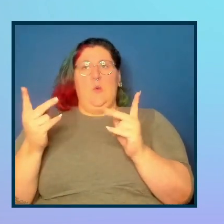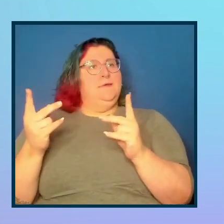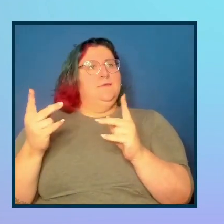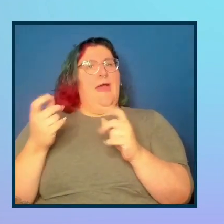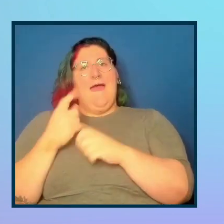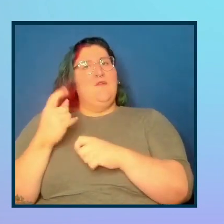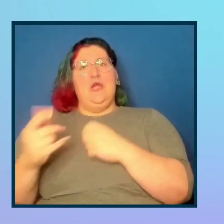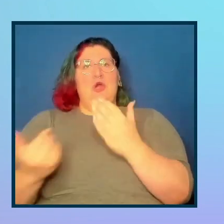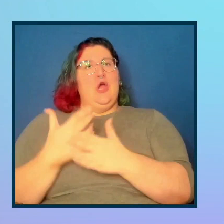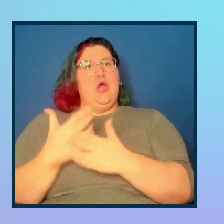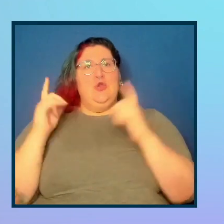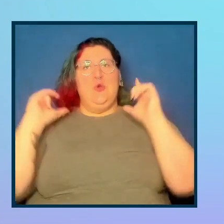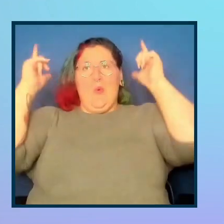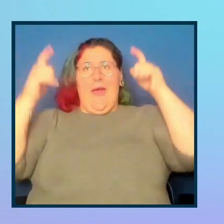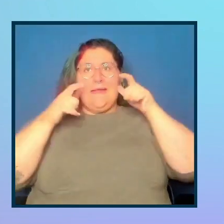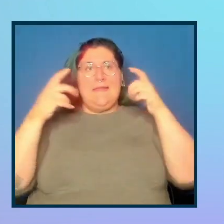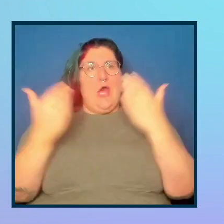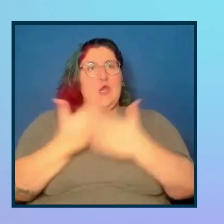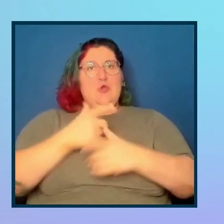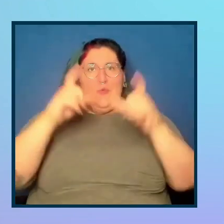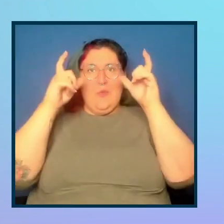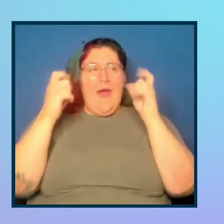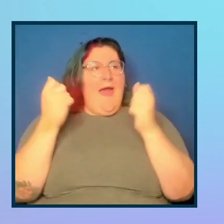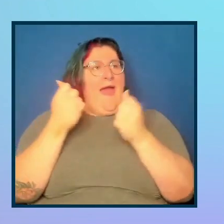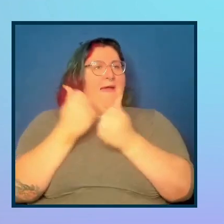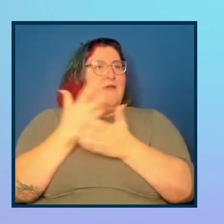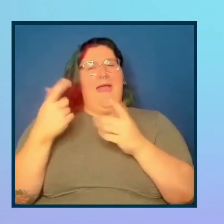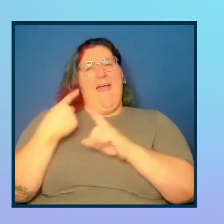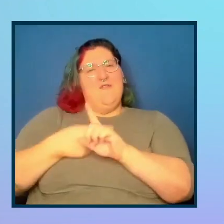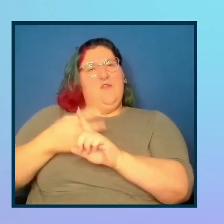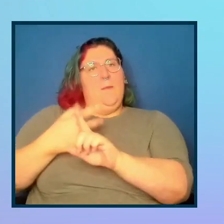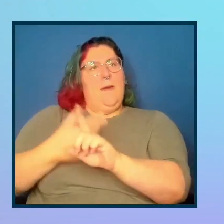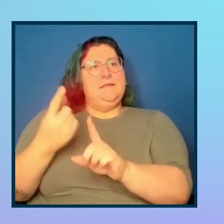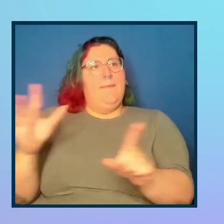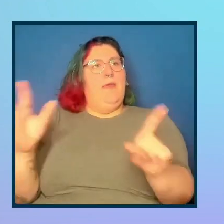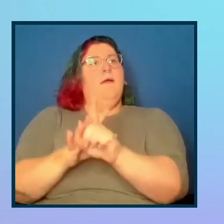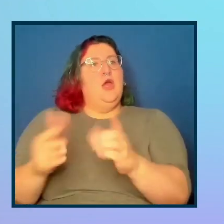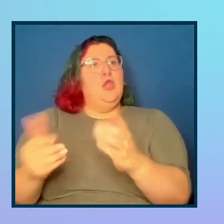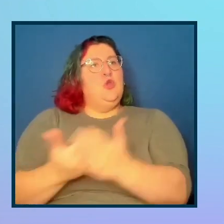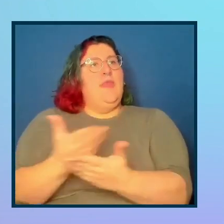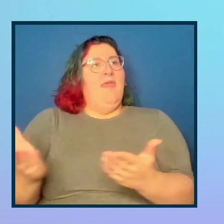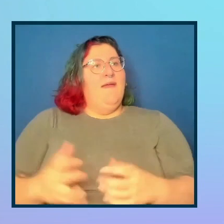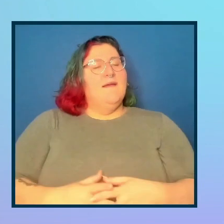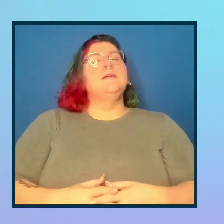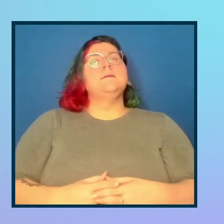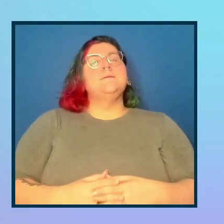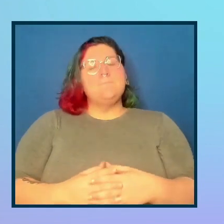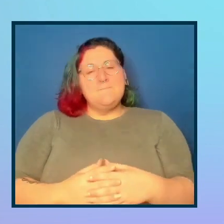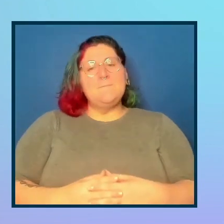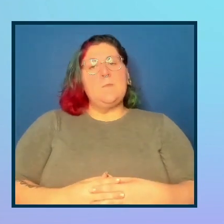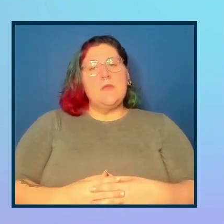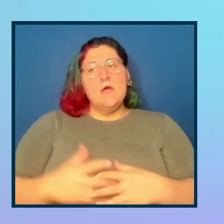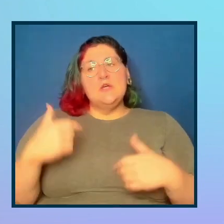new headset's coming out, or every couple of months something else has come out in the AR VR industry. So I don't